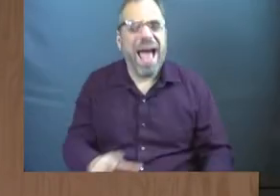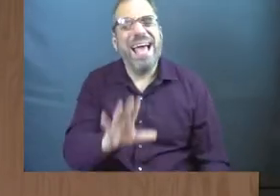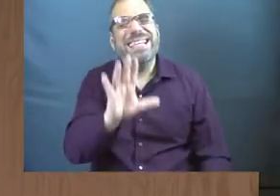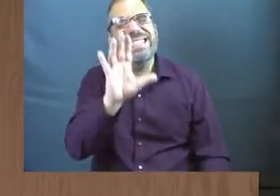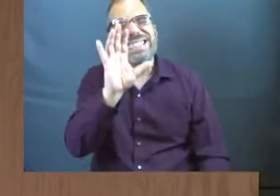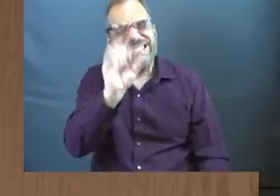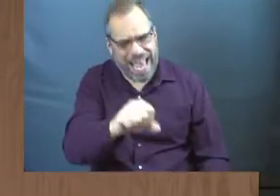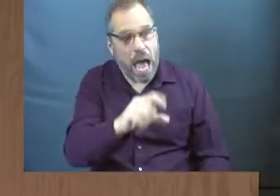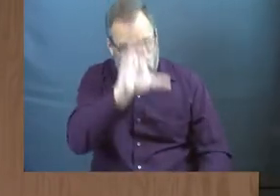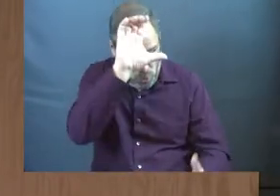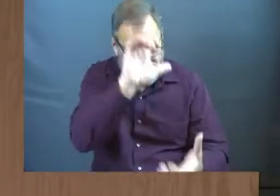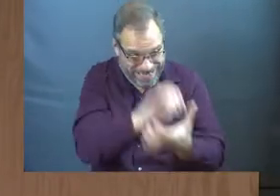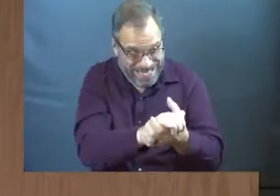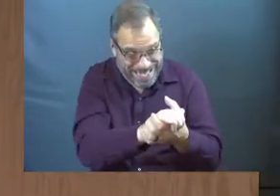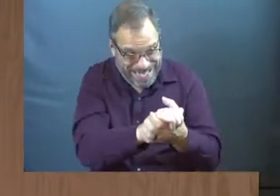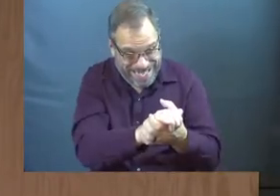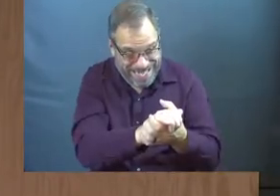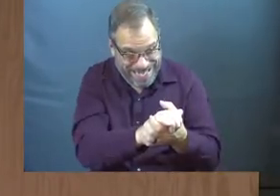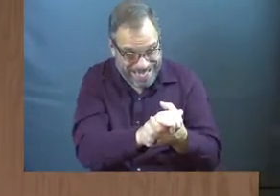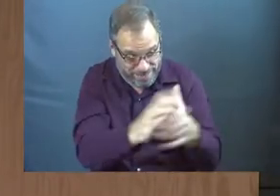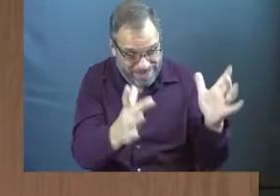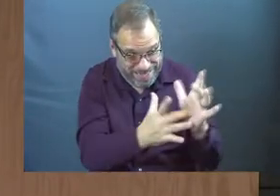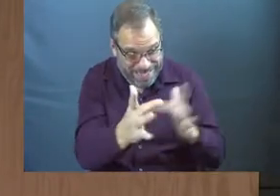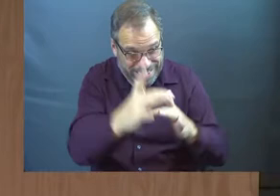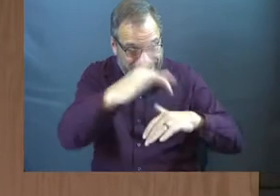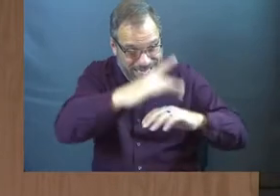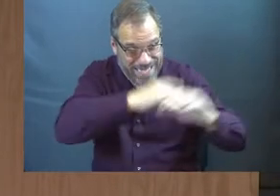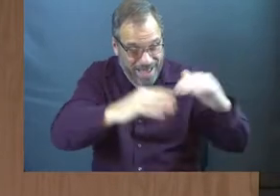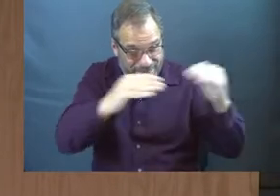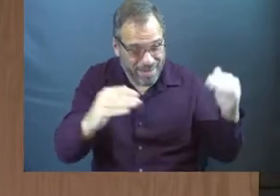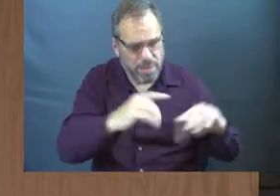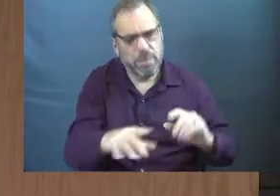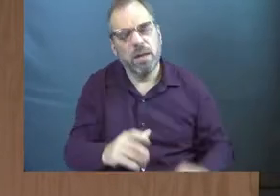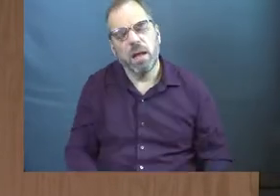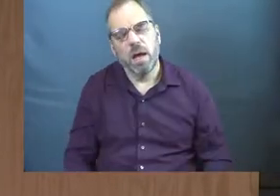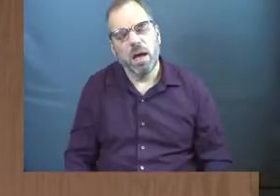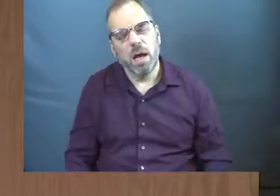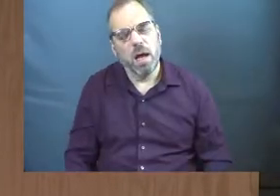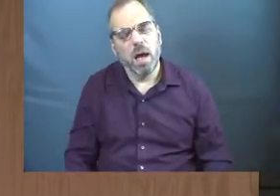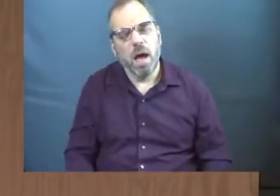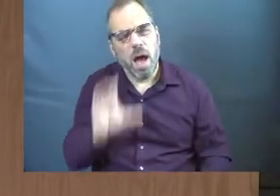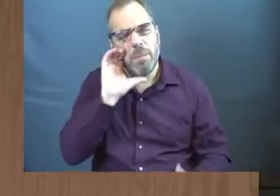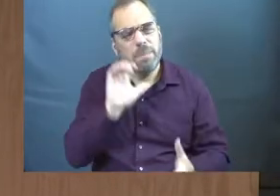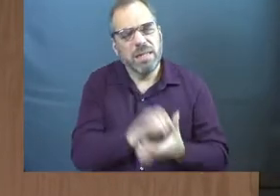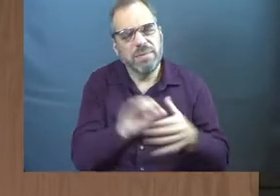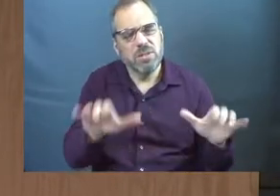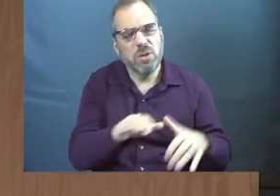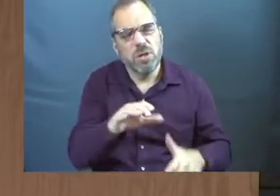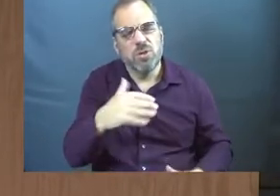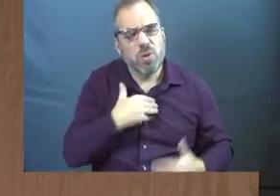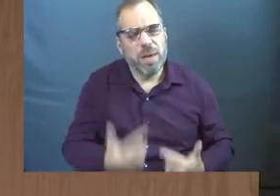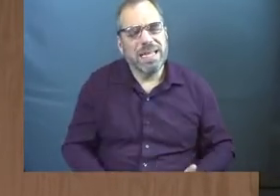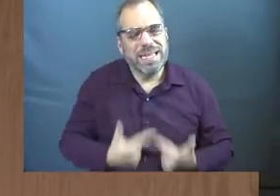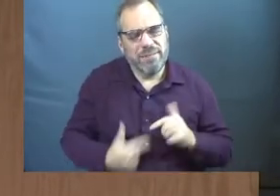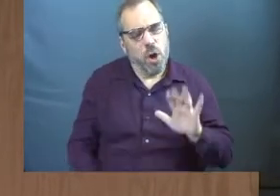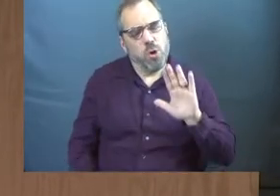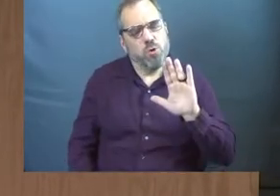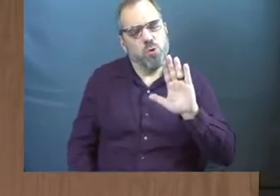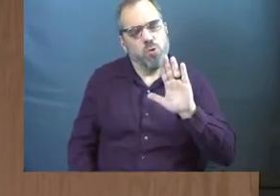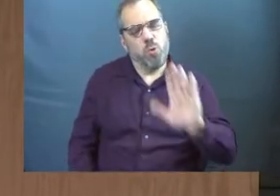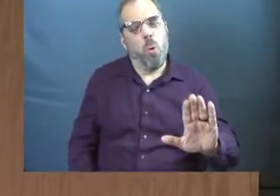yeah, you believe Jesus did it all for you to get to heaven someday, but you don't believe he did it all so you can live your